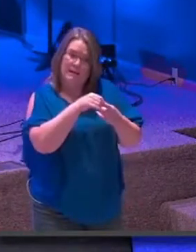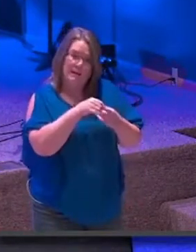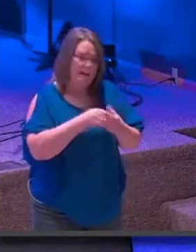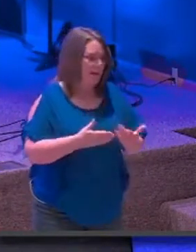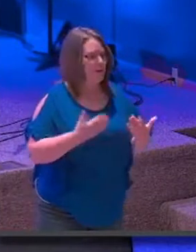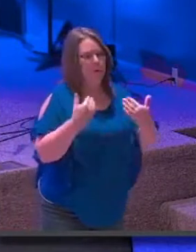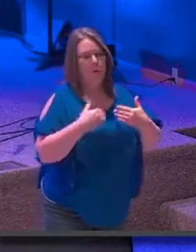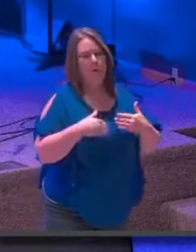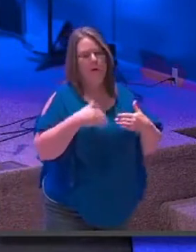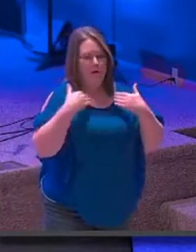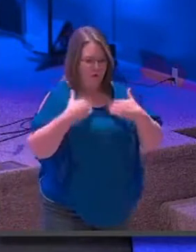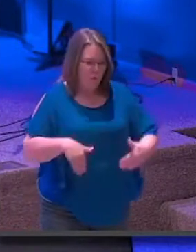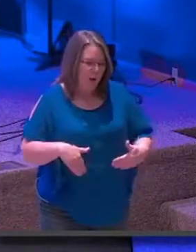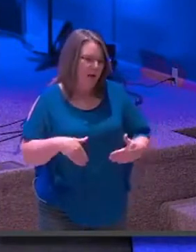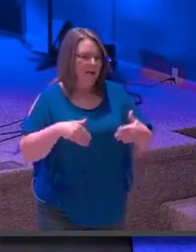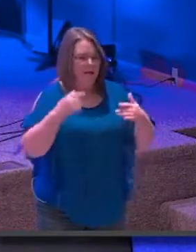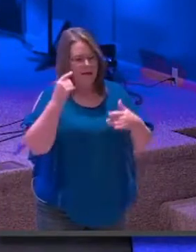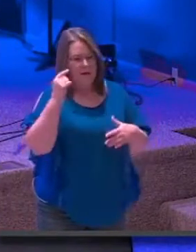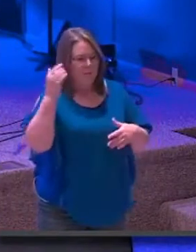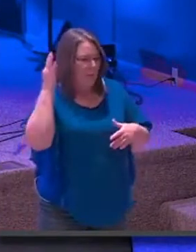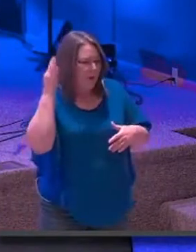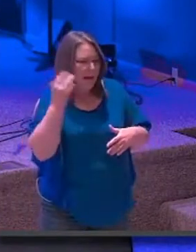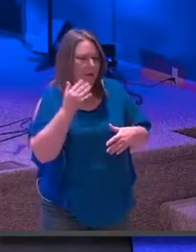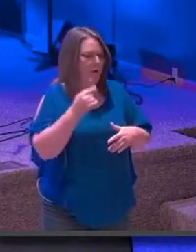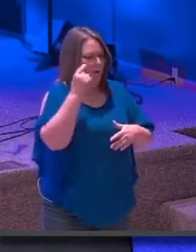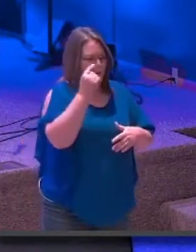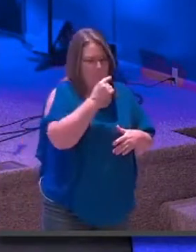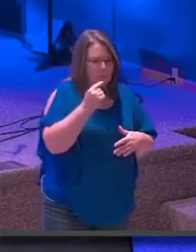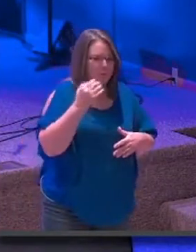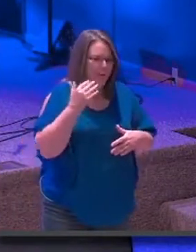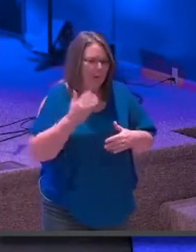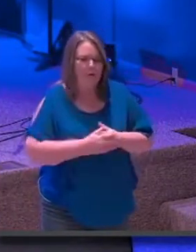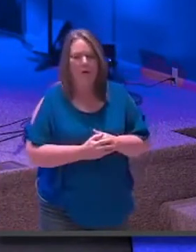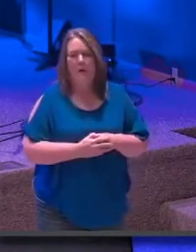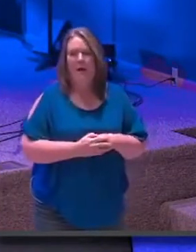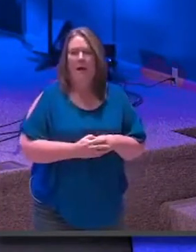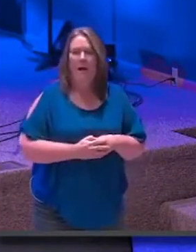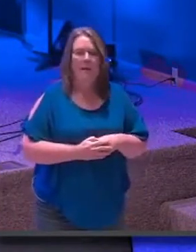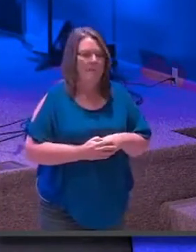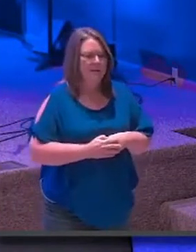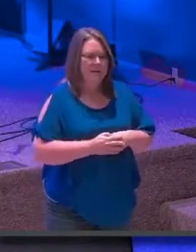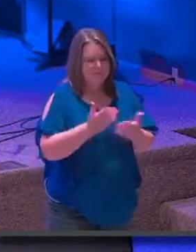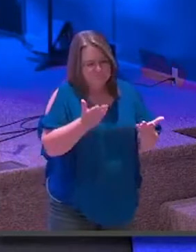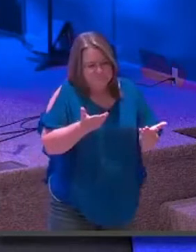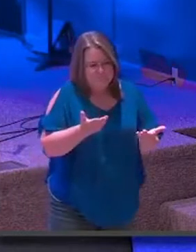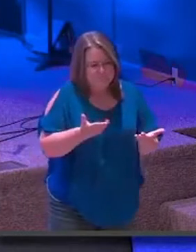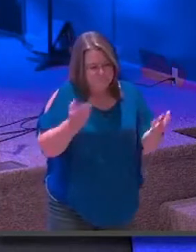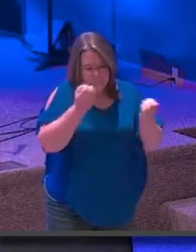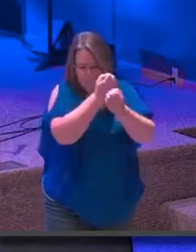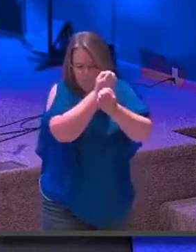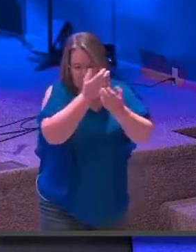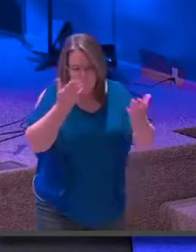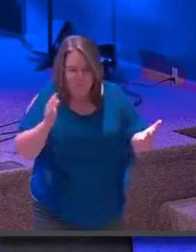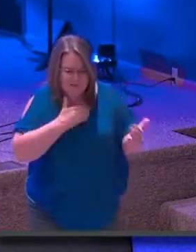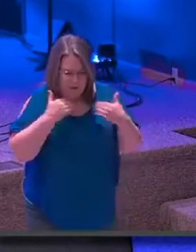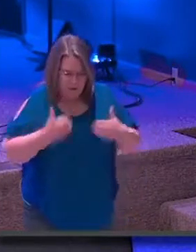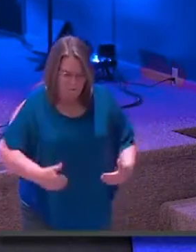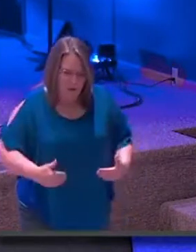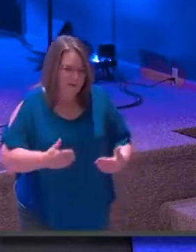green or blue eyes. DNA is the programming that essentially informs our bodies what to